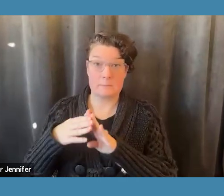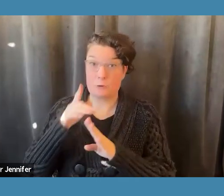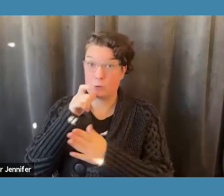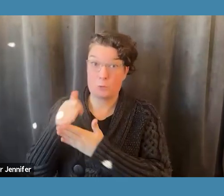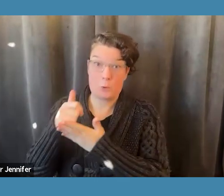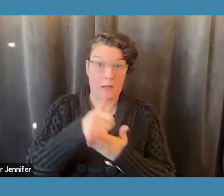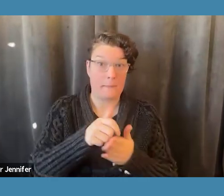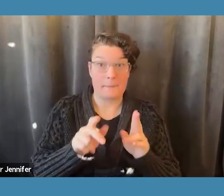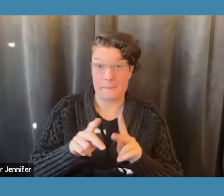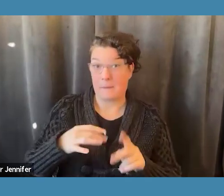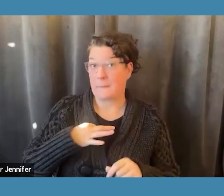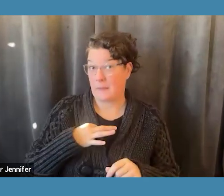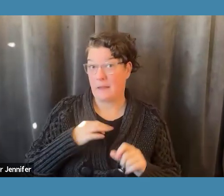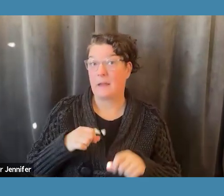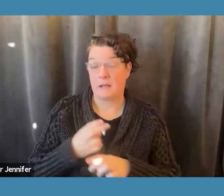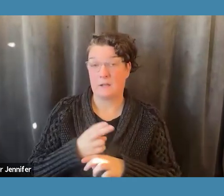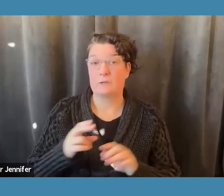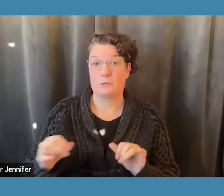people apply.